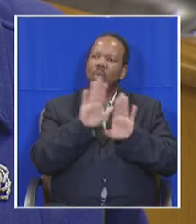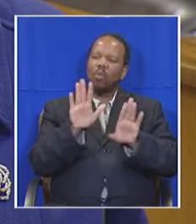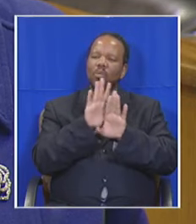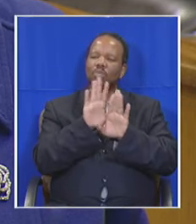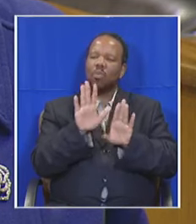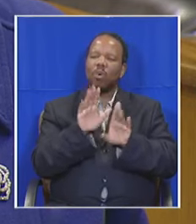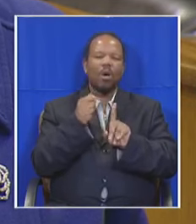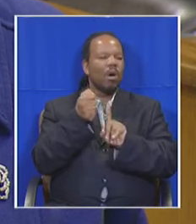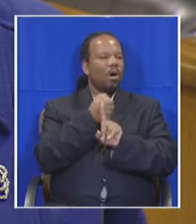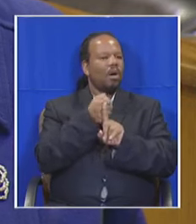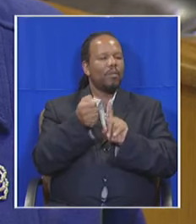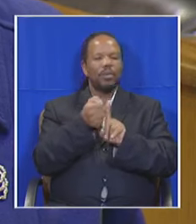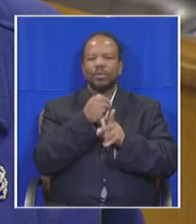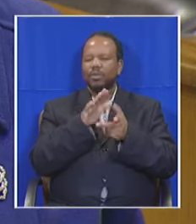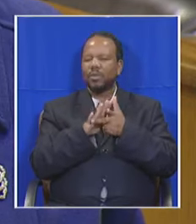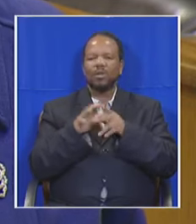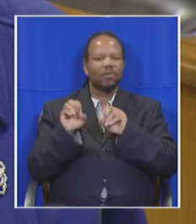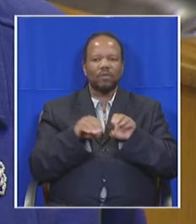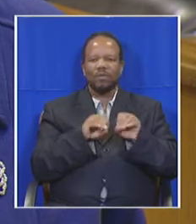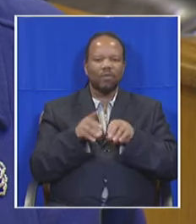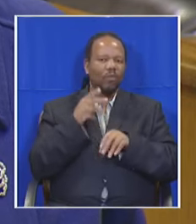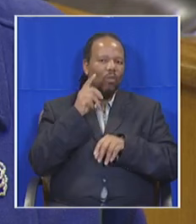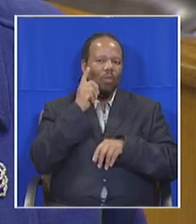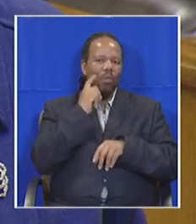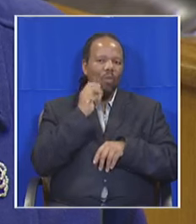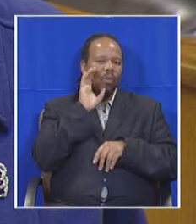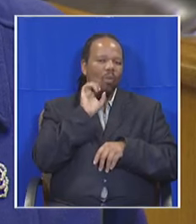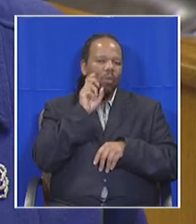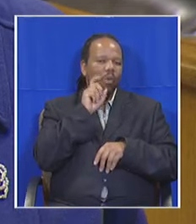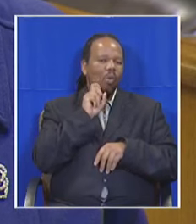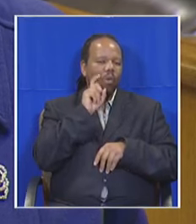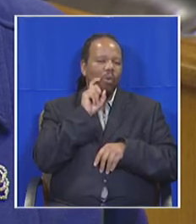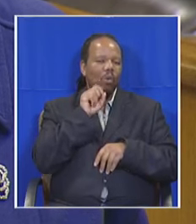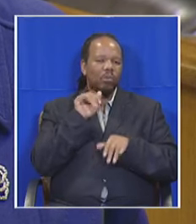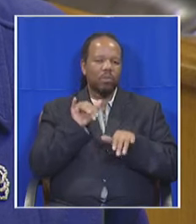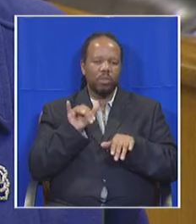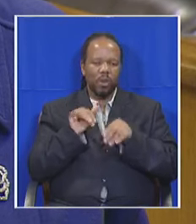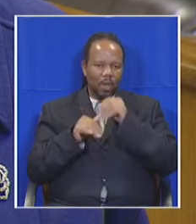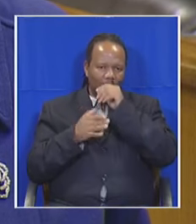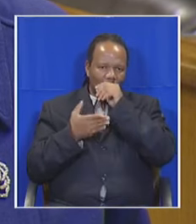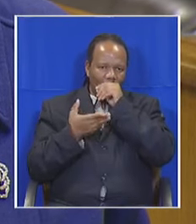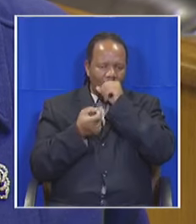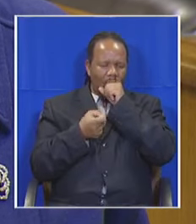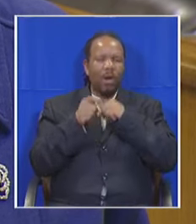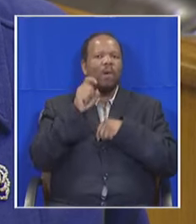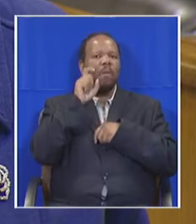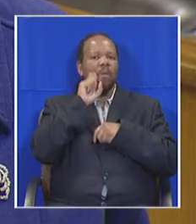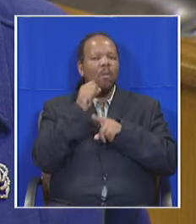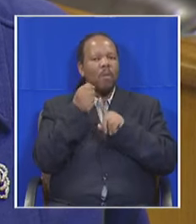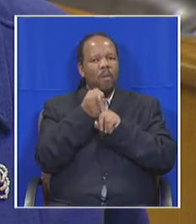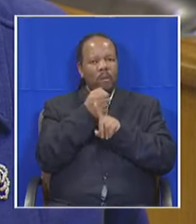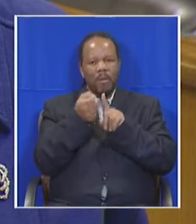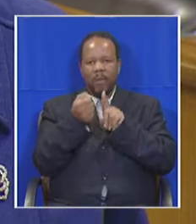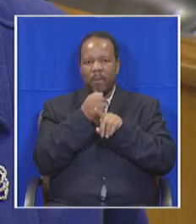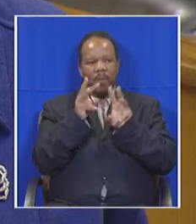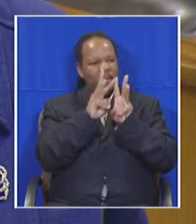inflicted on some of our elder generations, believes that elder abuse is a global social issue